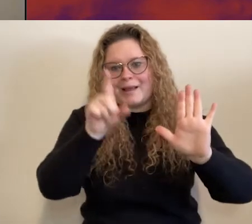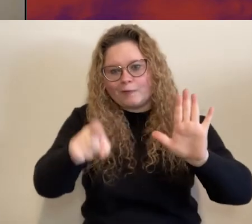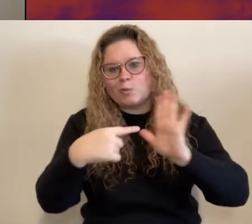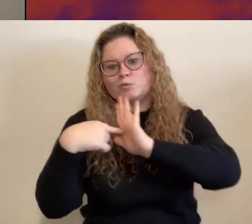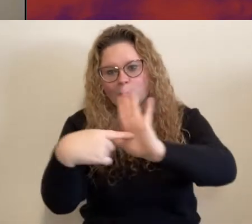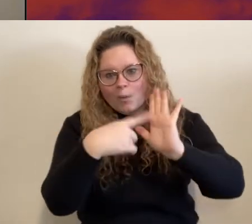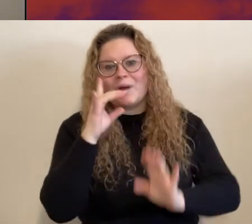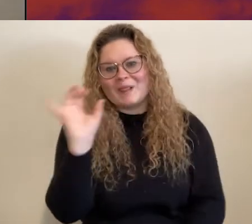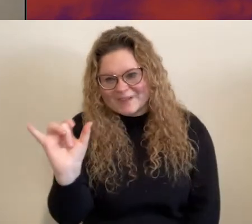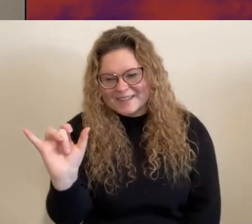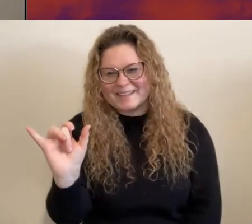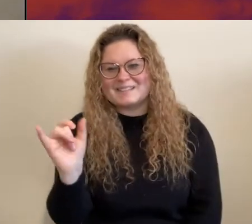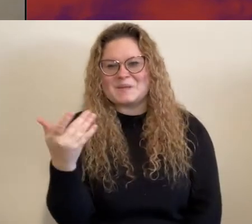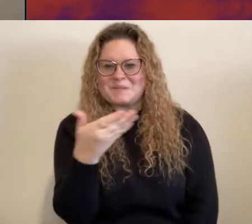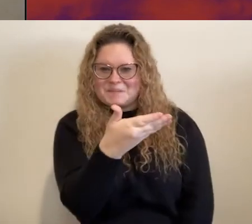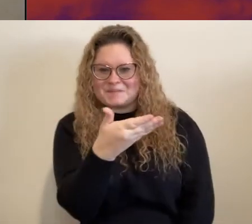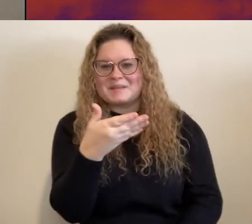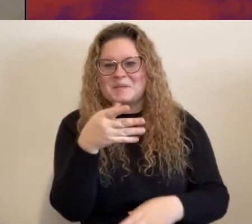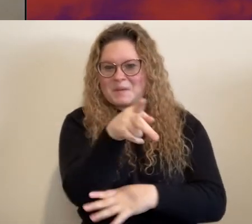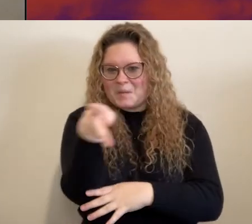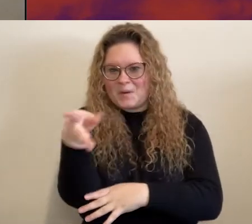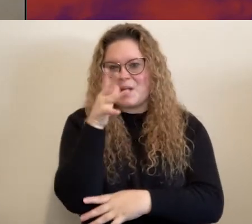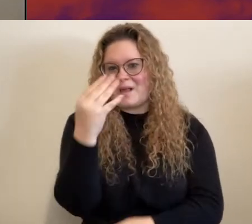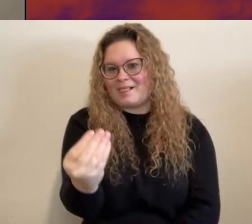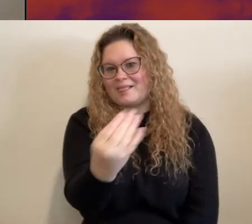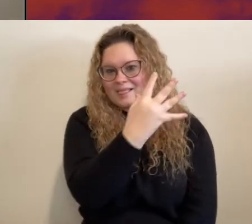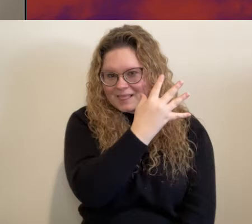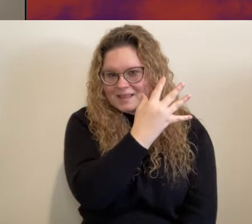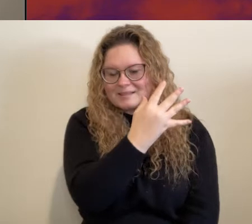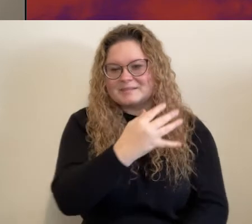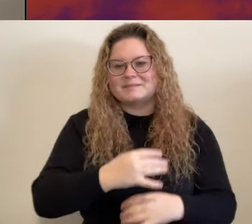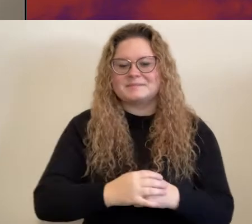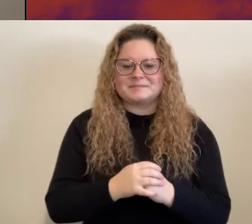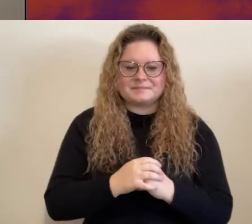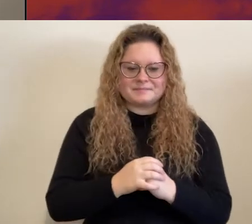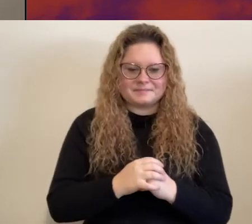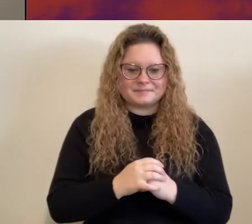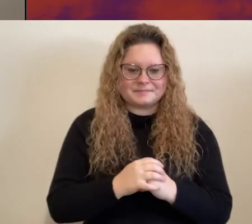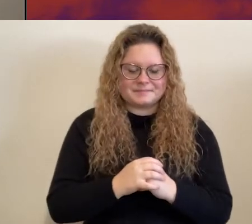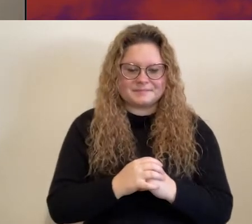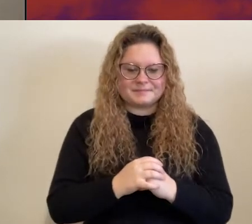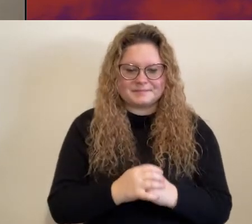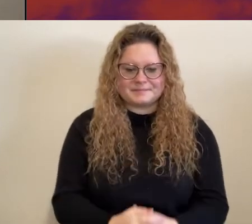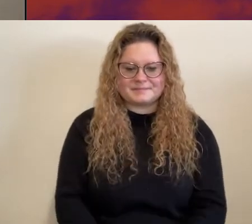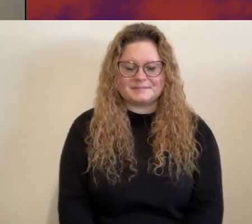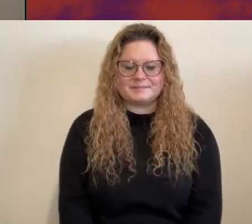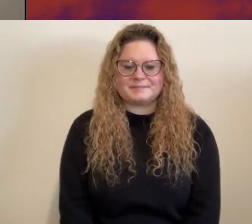get on here. So let me just bring up this situation here.